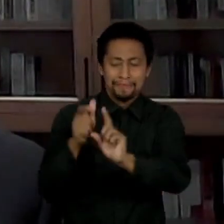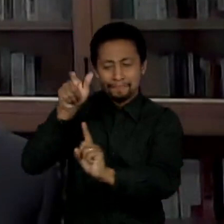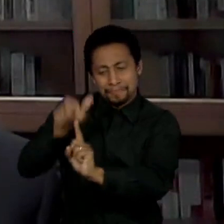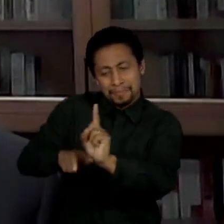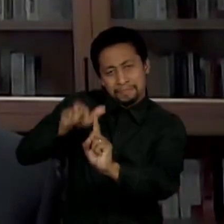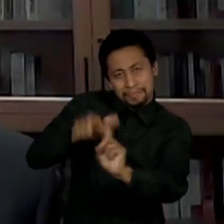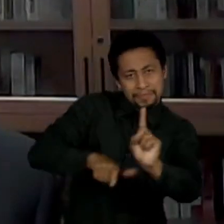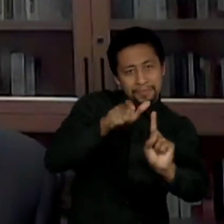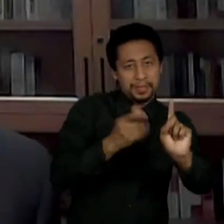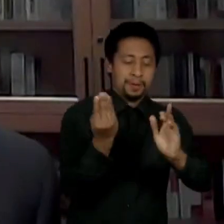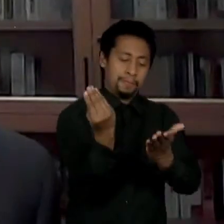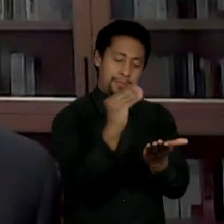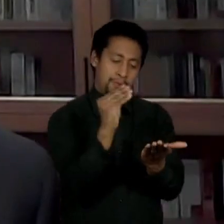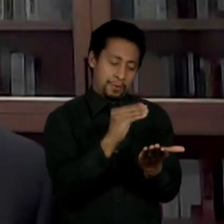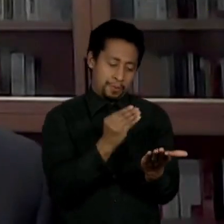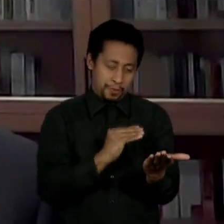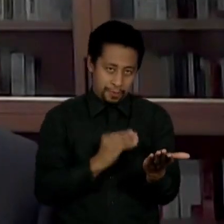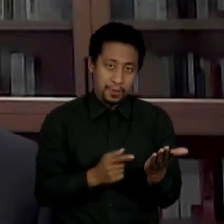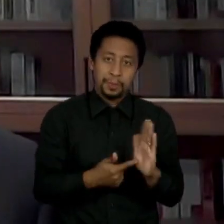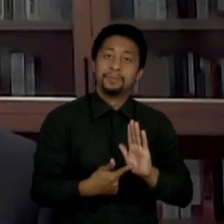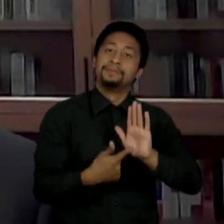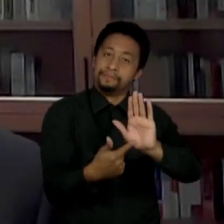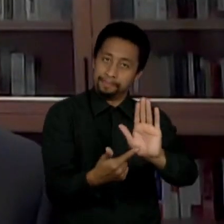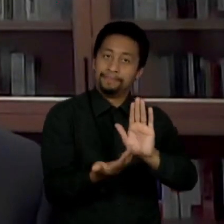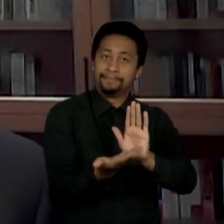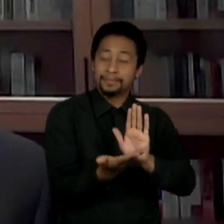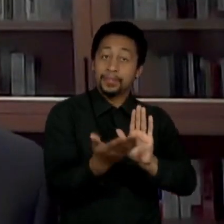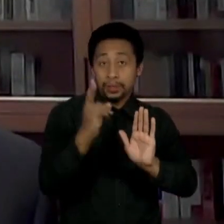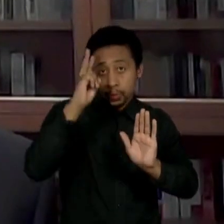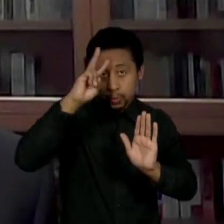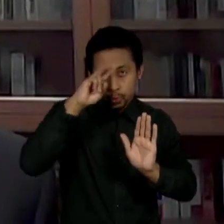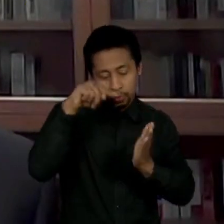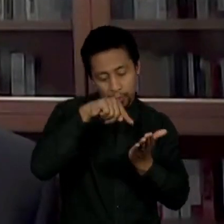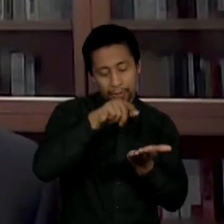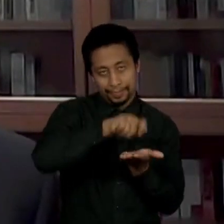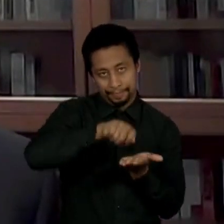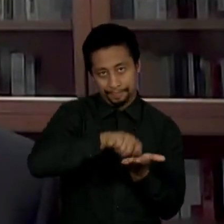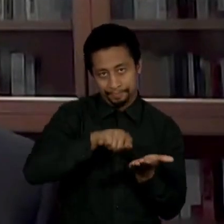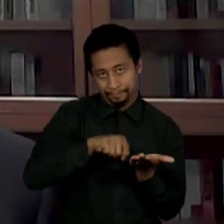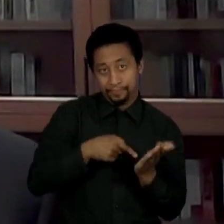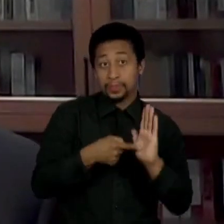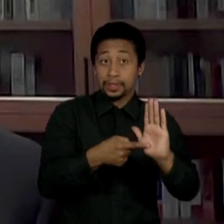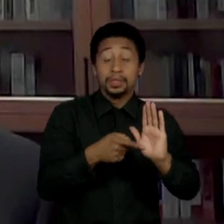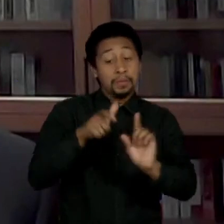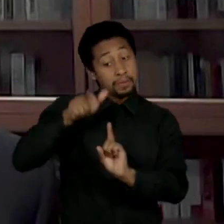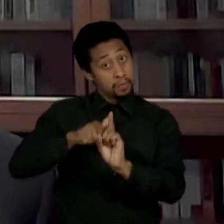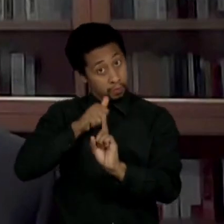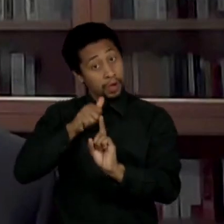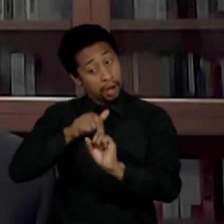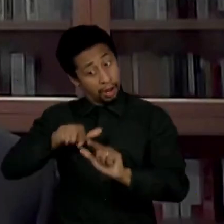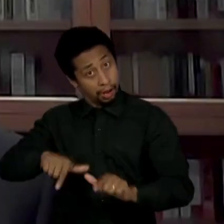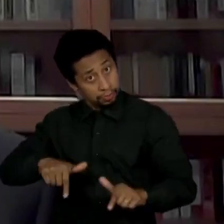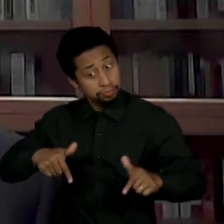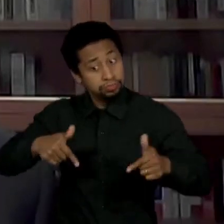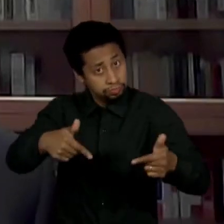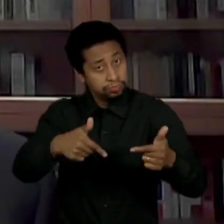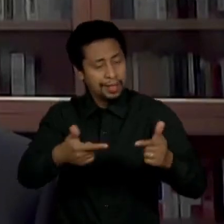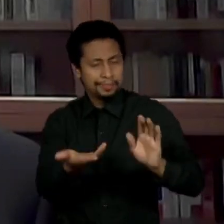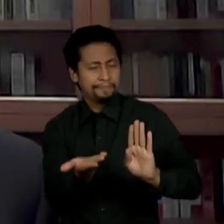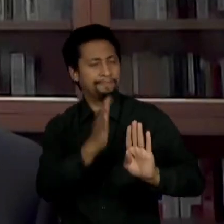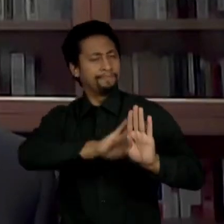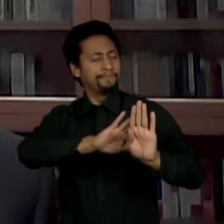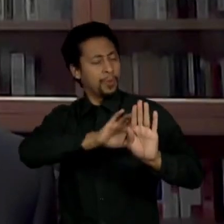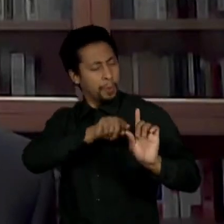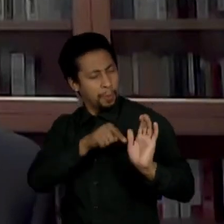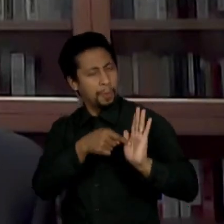to do complicated female characters and fully engage with their subjectivity. But I think